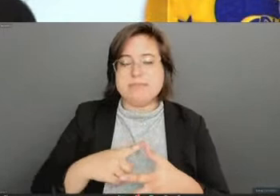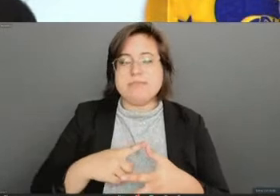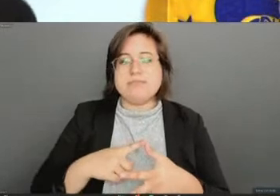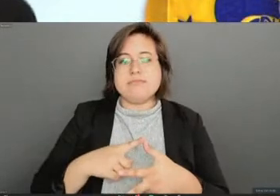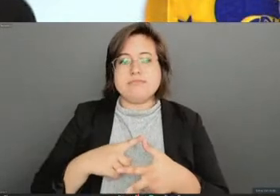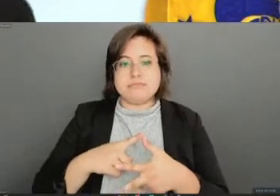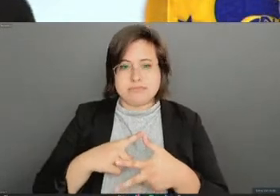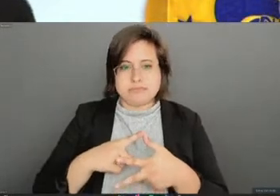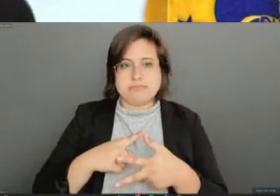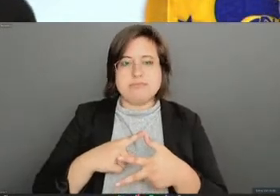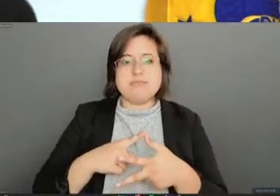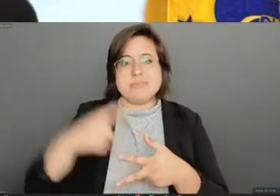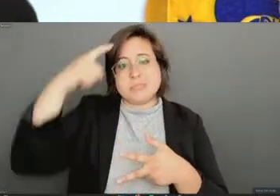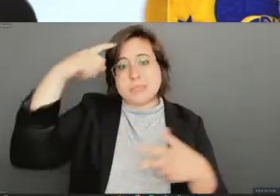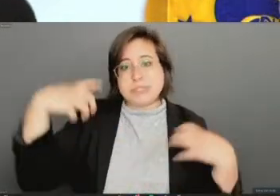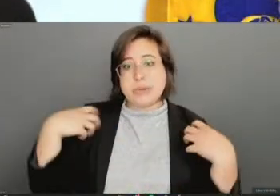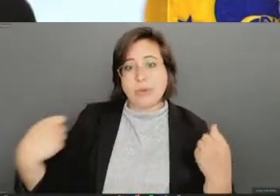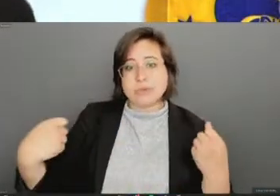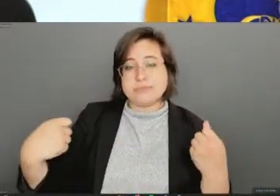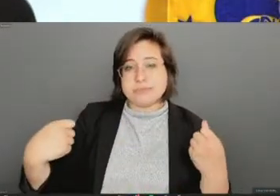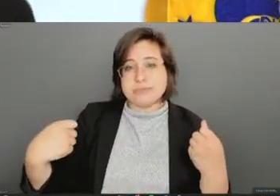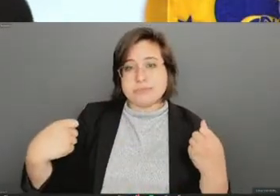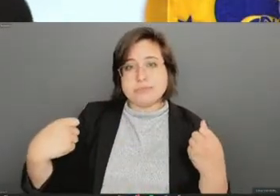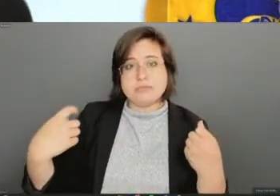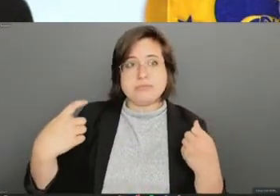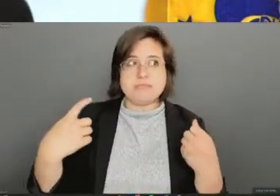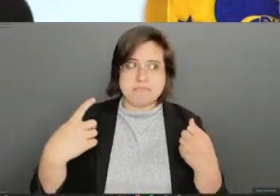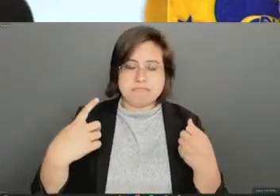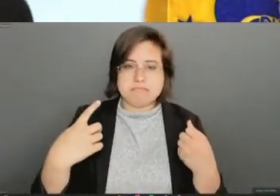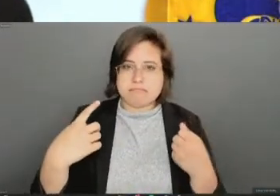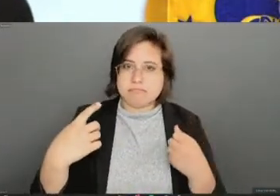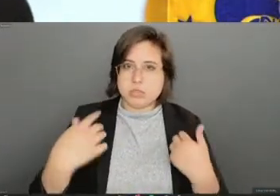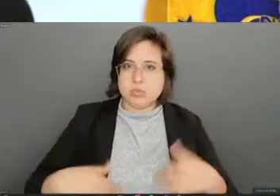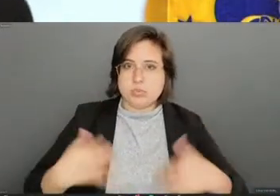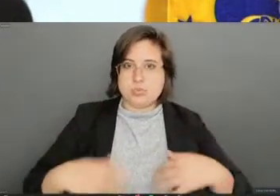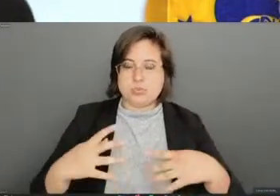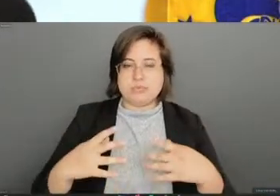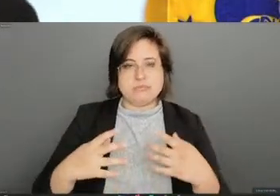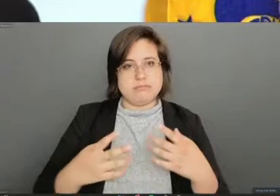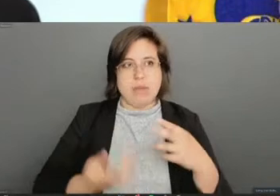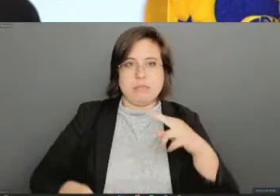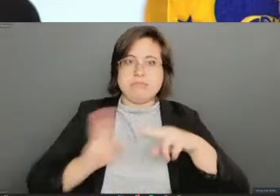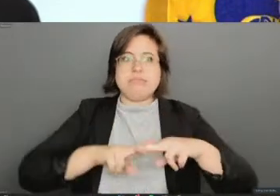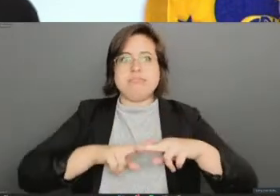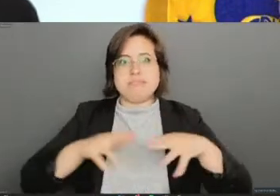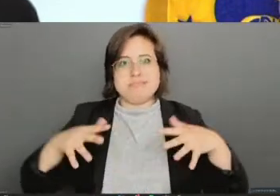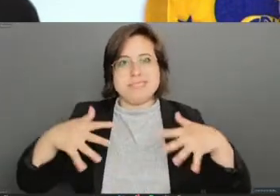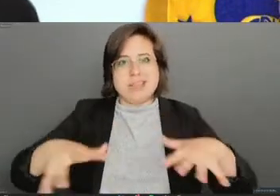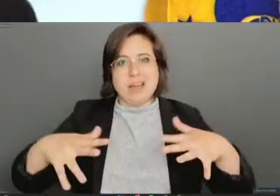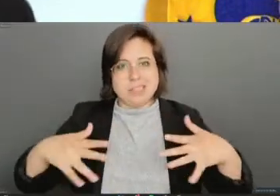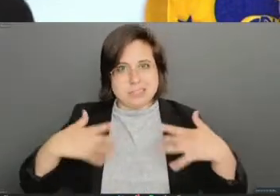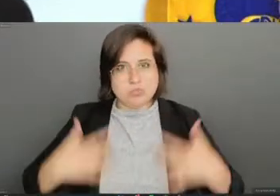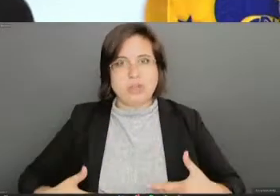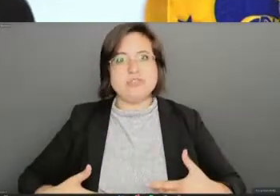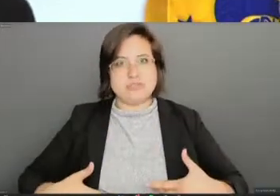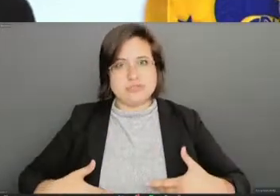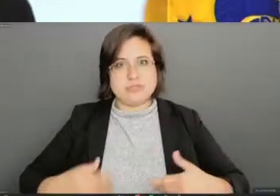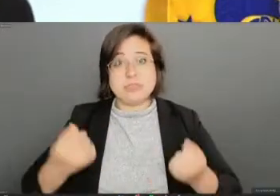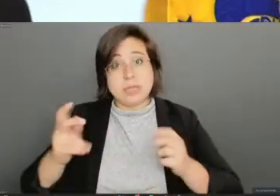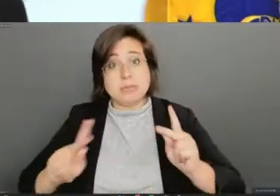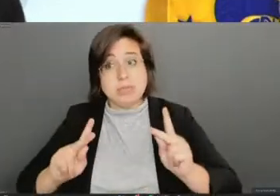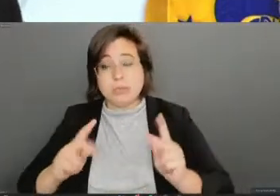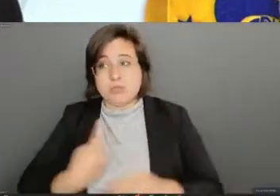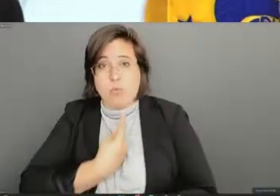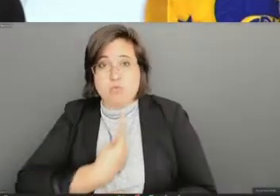number 1, mental health, given that there's been a surge in anxiety and depression, and for many people, loneliness during